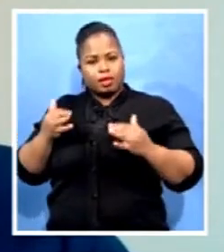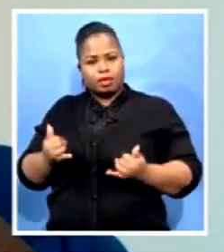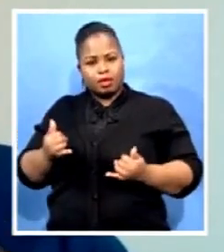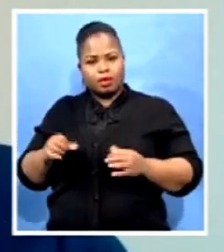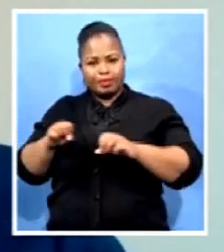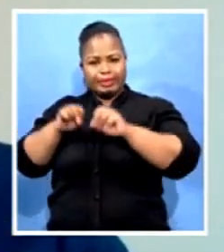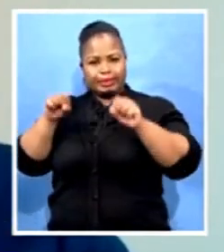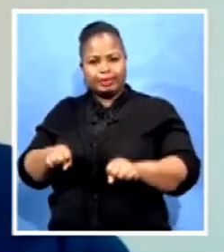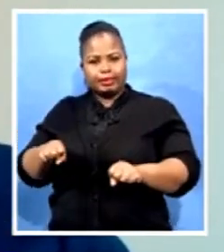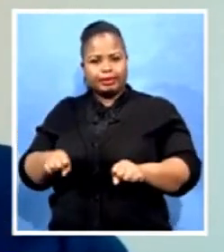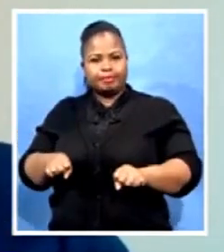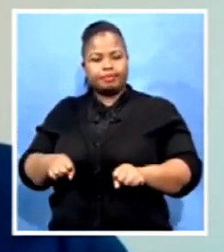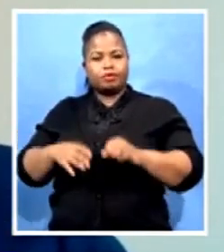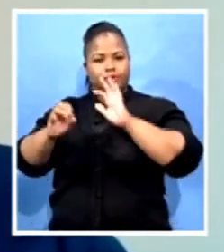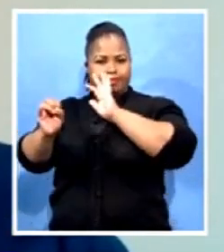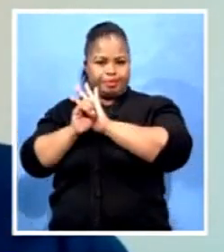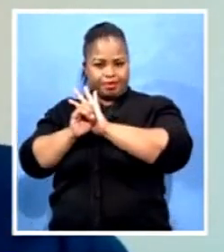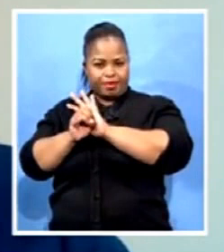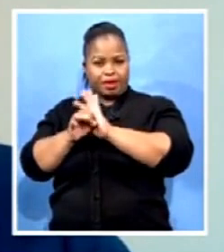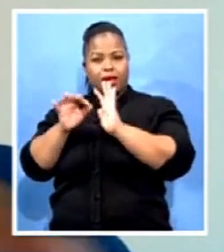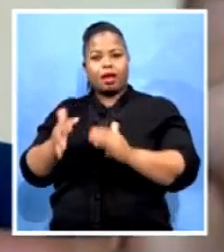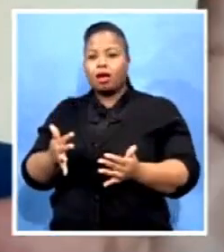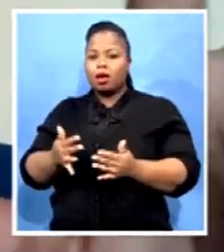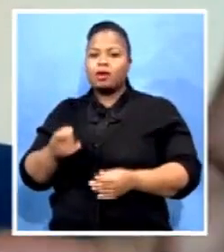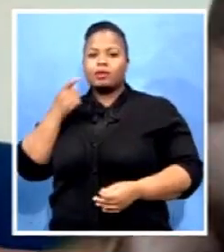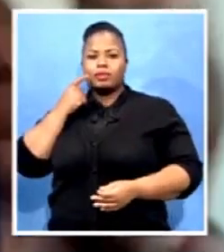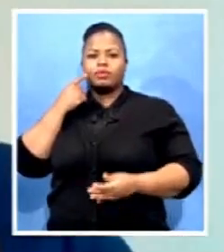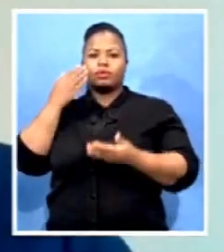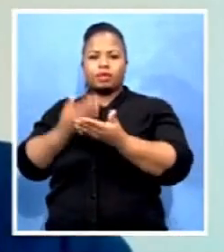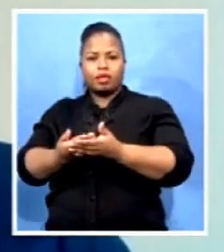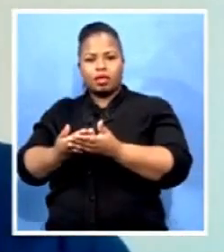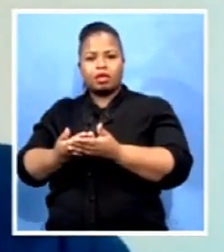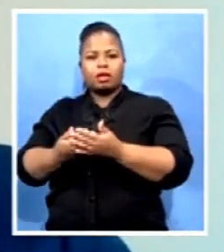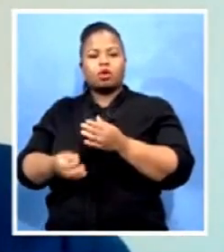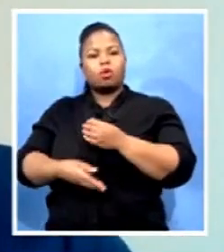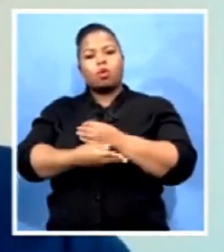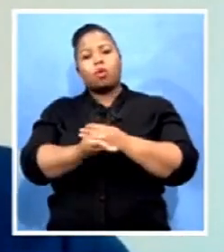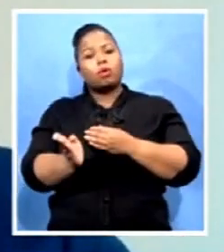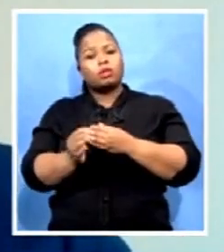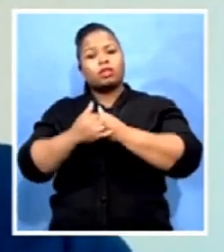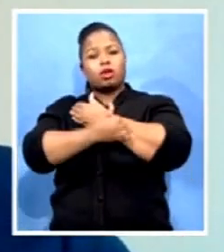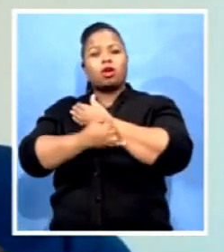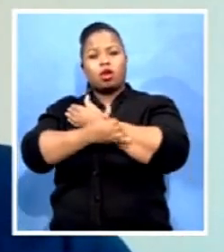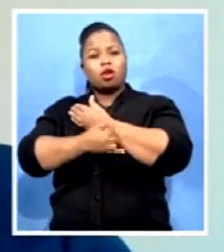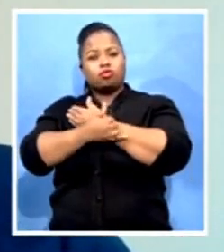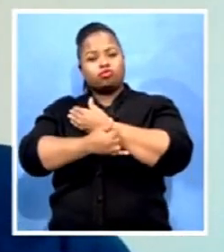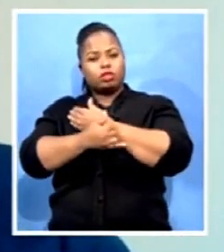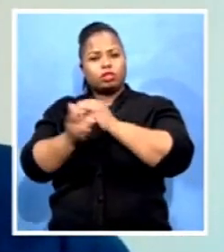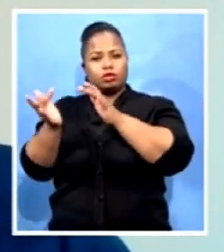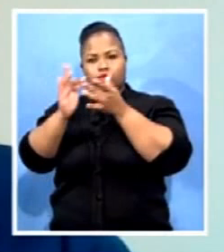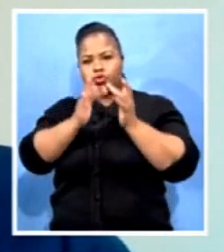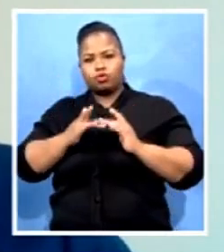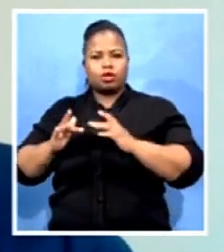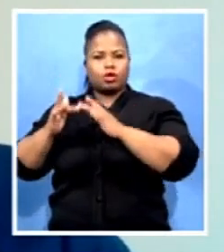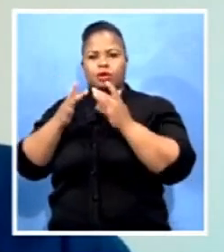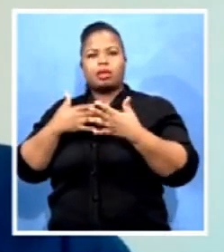identified that it can get the country largely at wide connected anytime, anywhere, wherever they